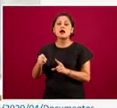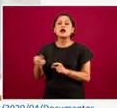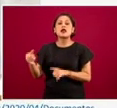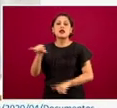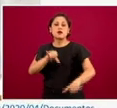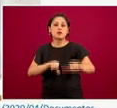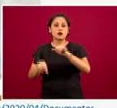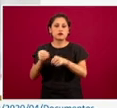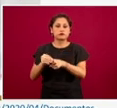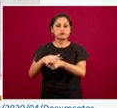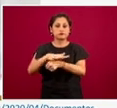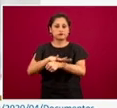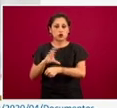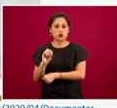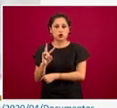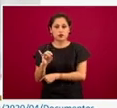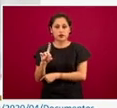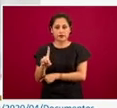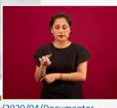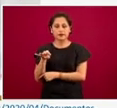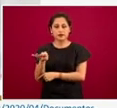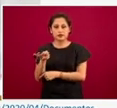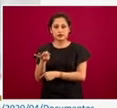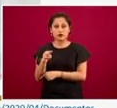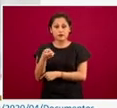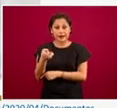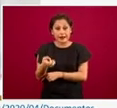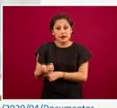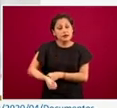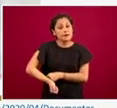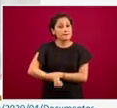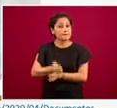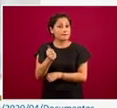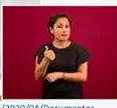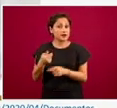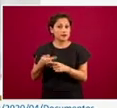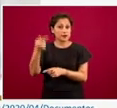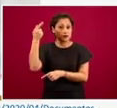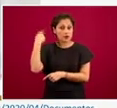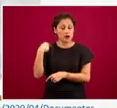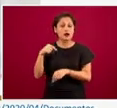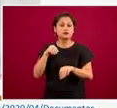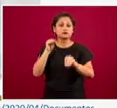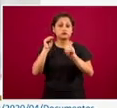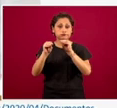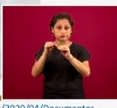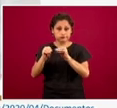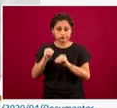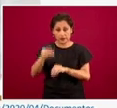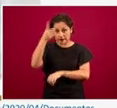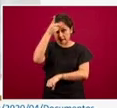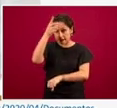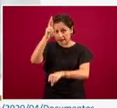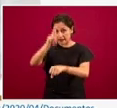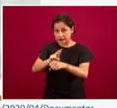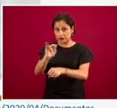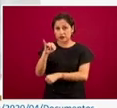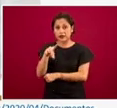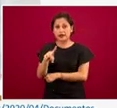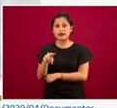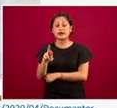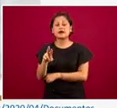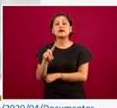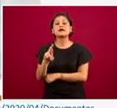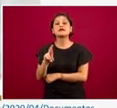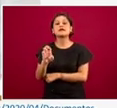We have, for example, the laboratory guidelines and protocols regarding COVID-19. This was the first set